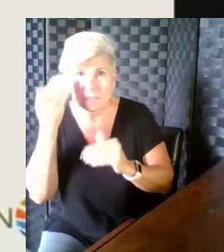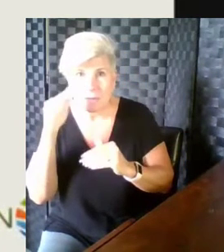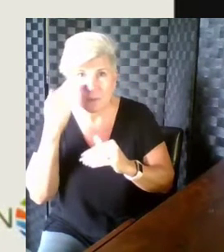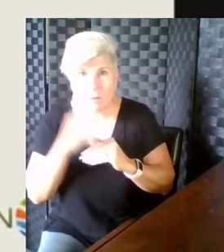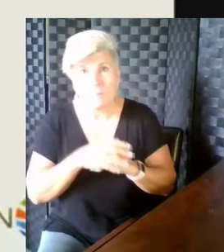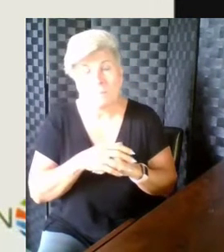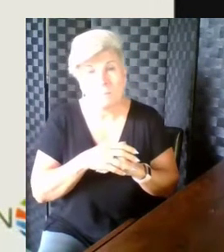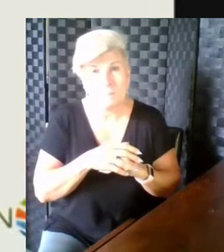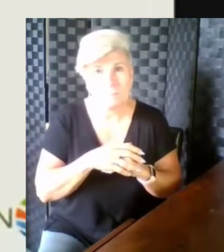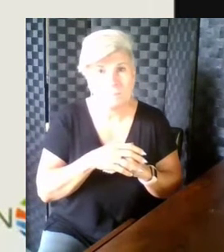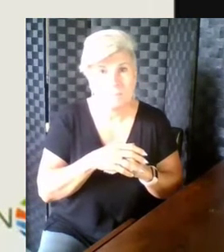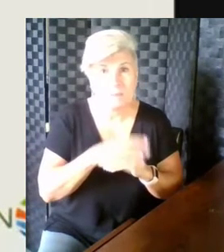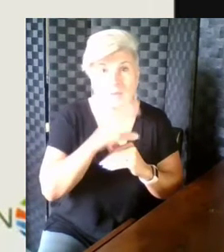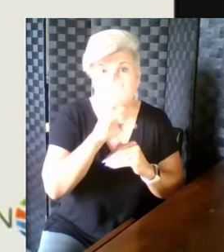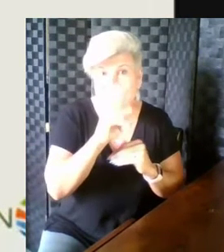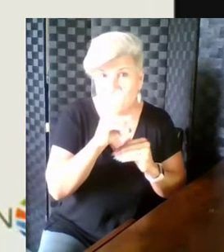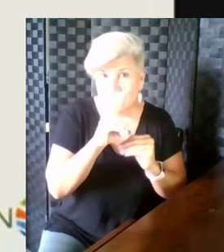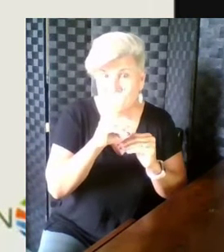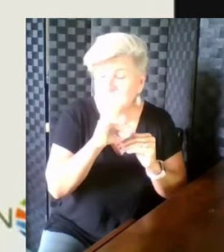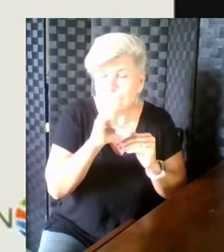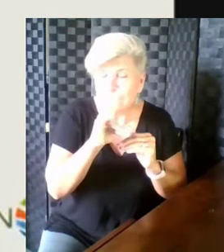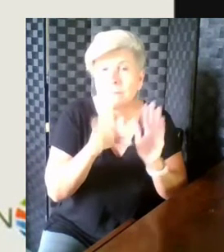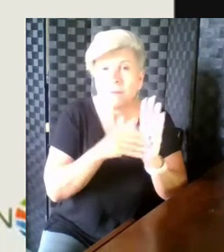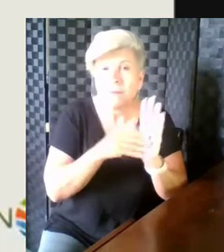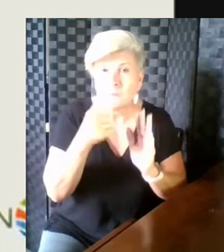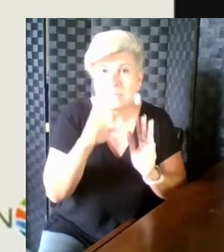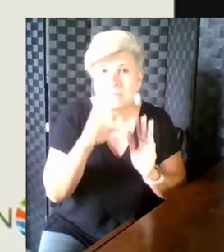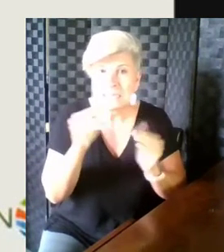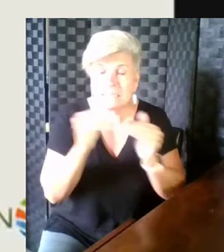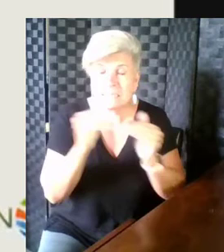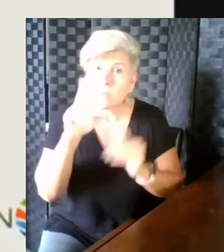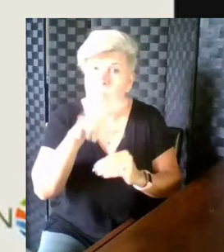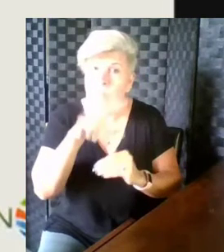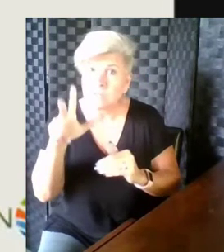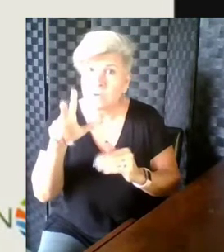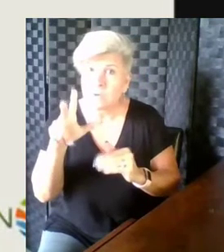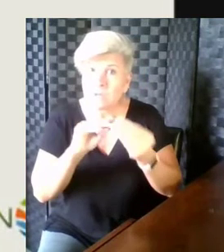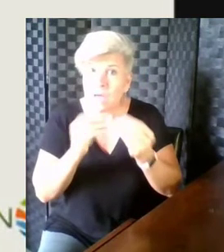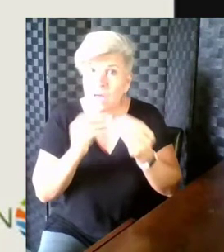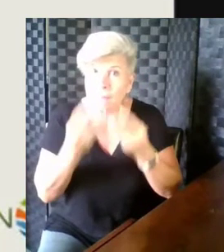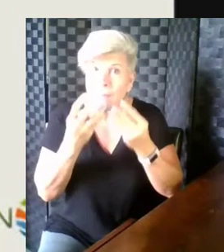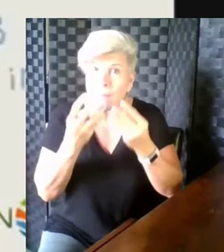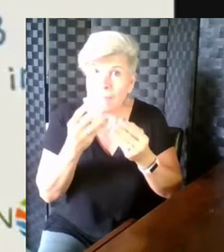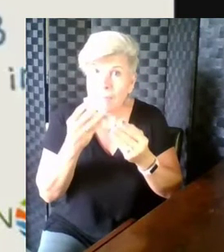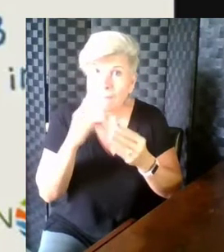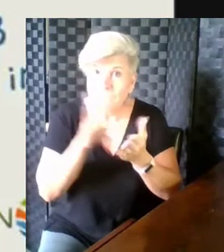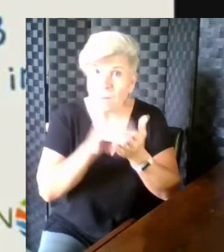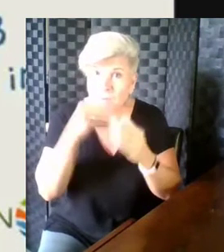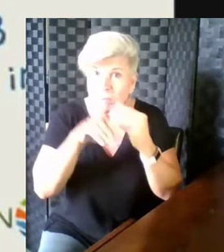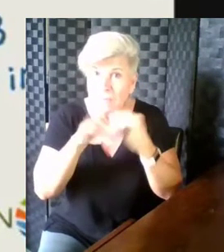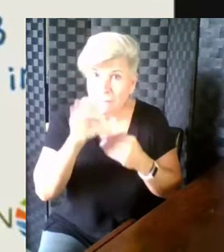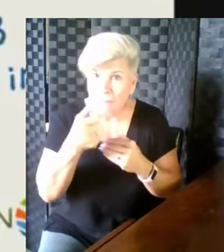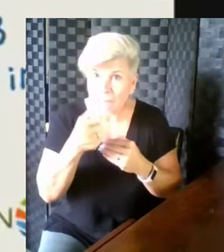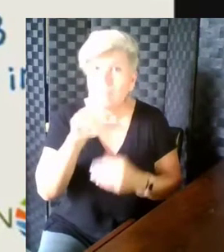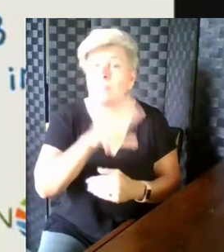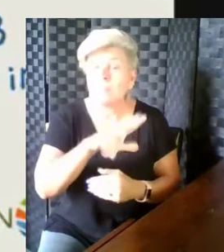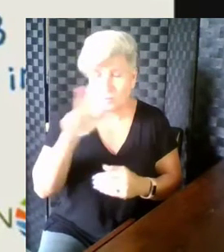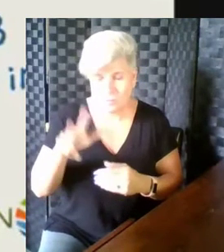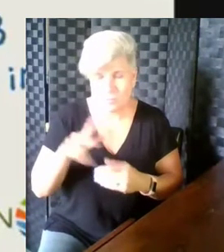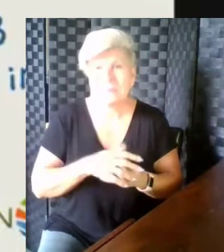equals our unknown. 7 plus 26 equals 33, so the number of marshmallows in the bag to begin with is 33.